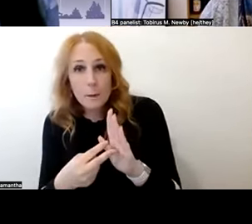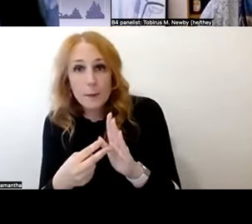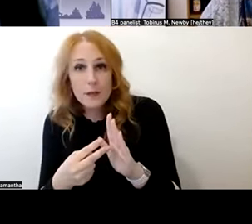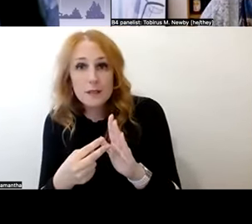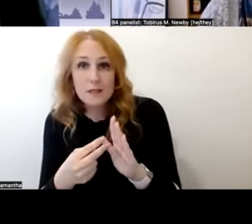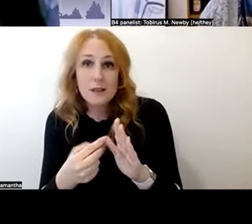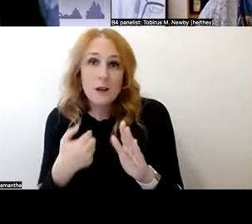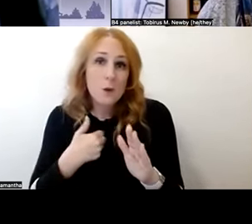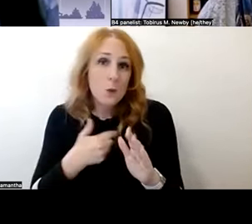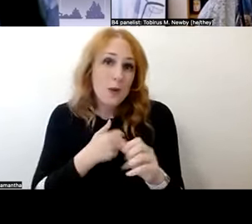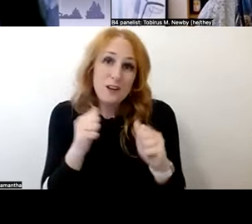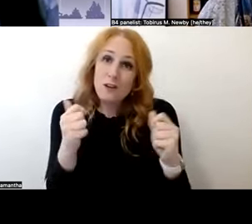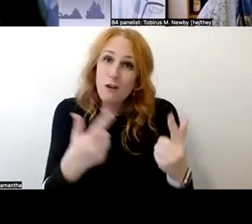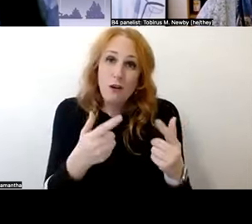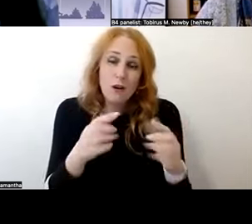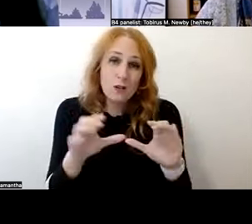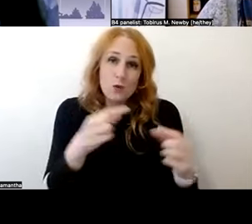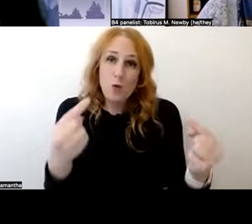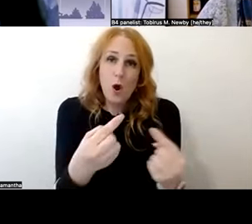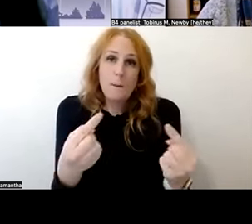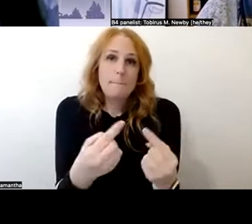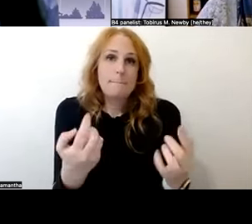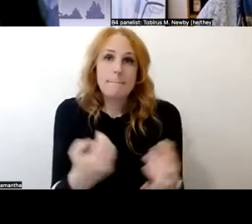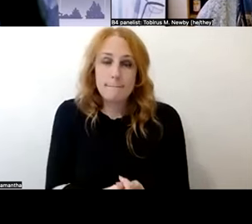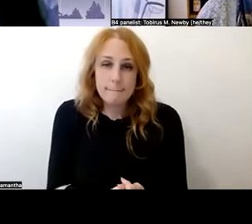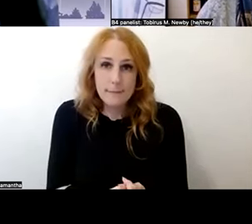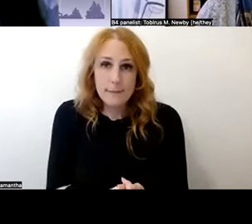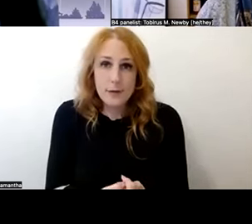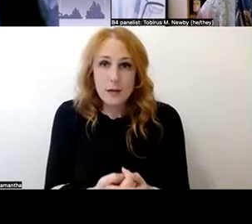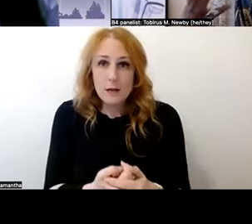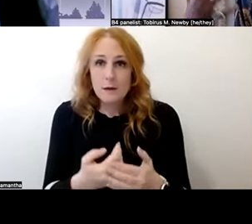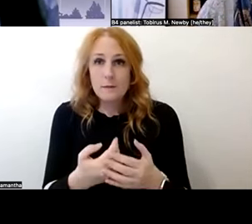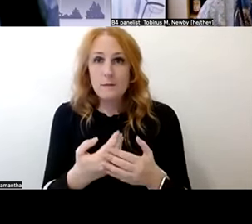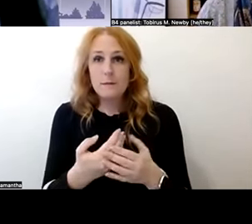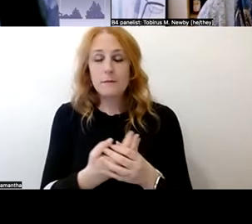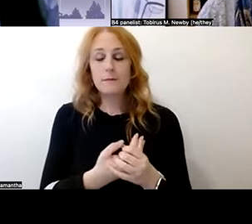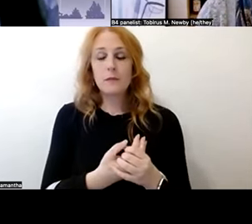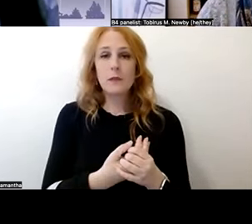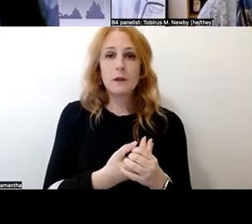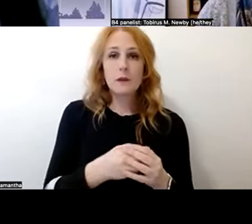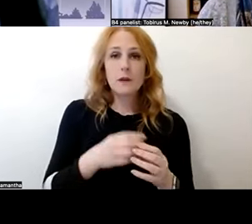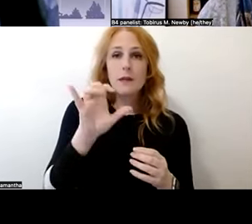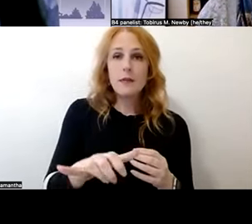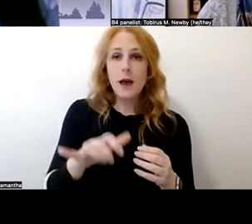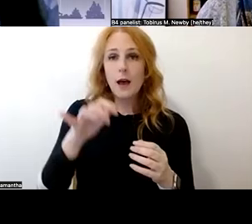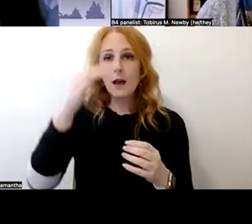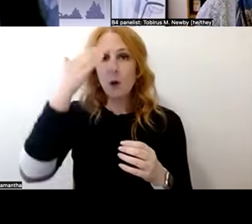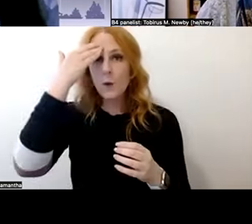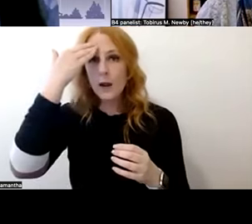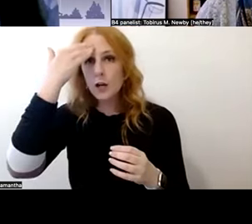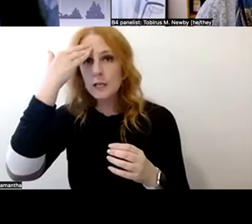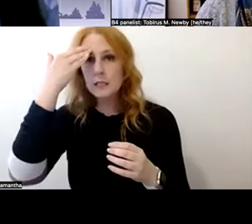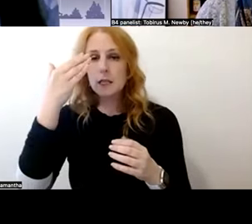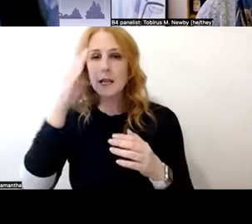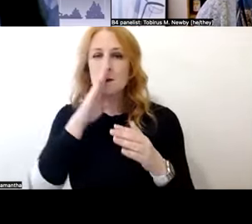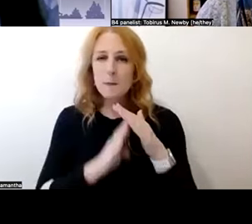don't know. When we step to this concept with that level of awareness and even humility, we're able